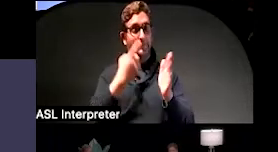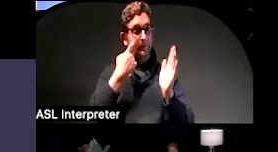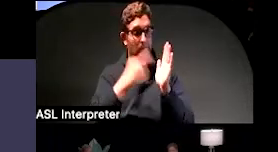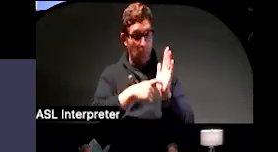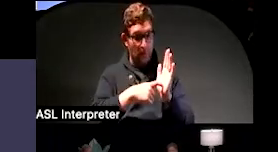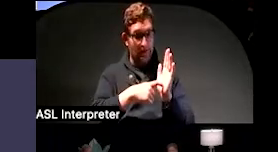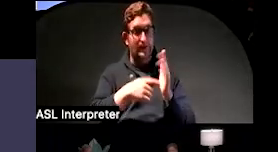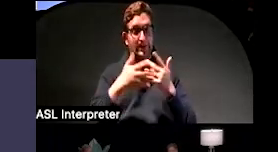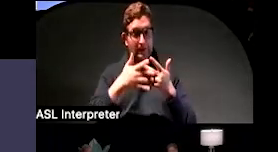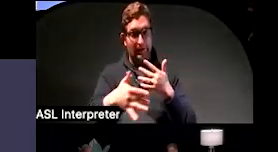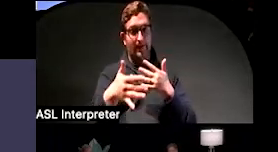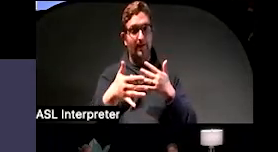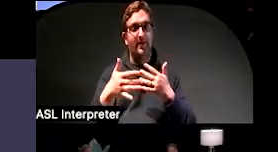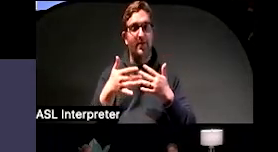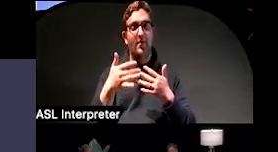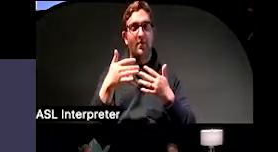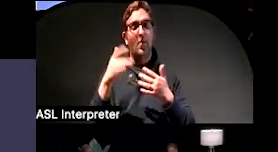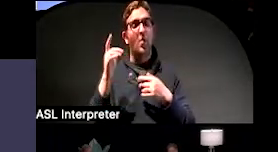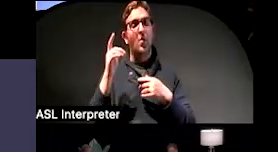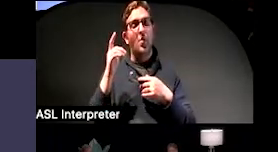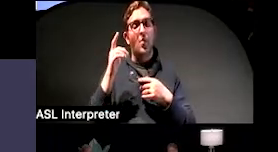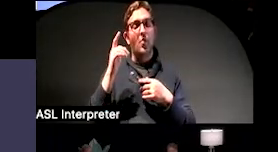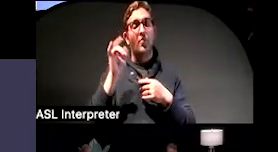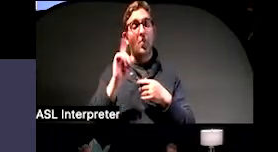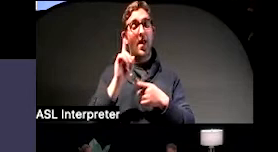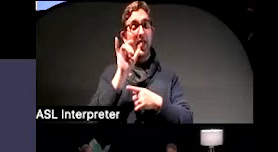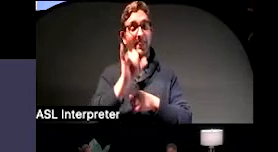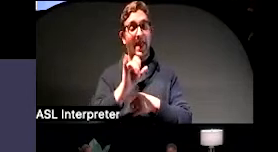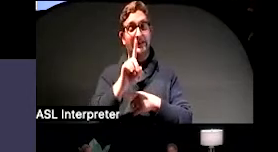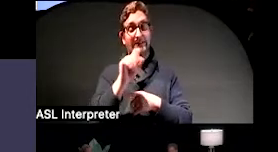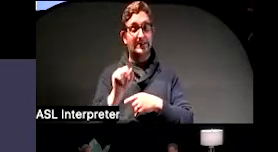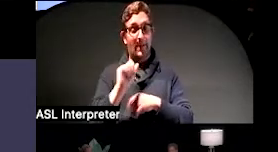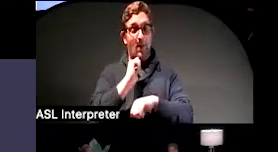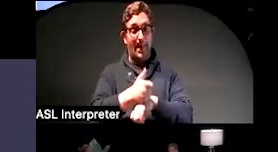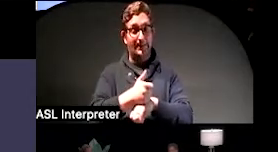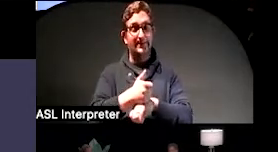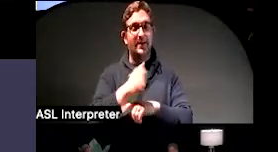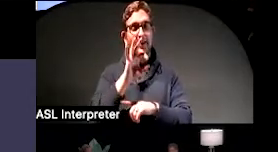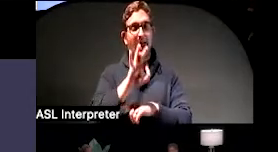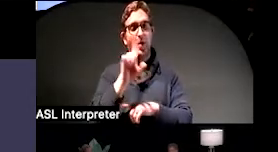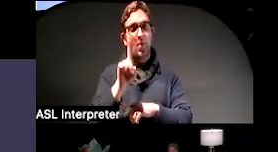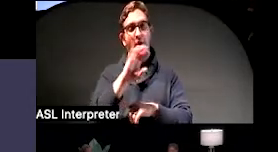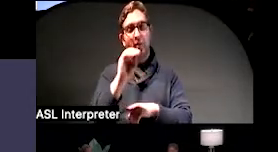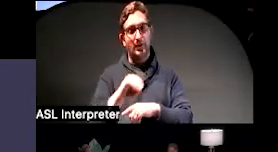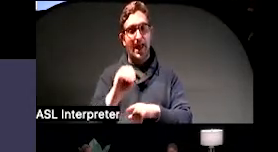was where disability was placed. And over 91% of